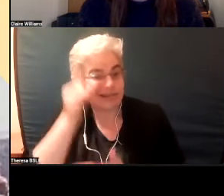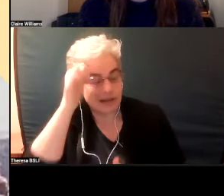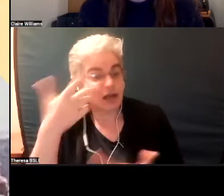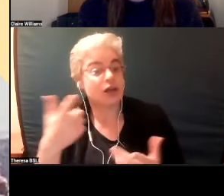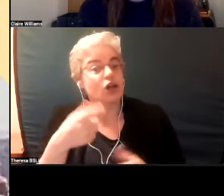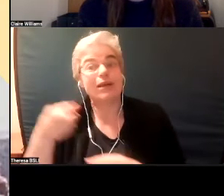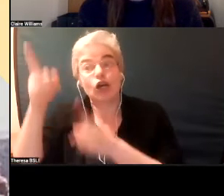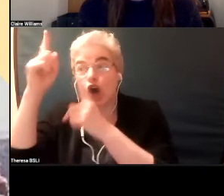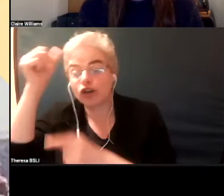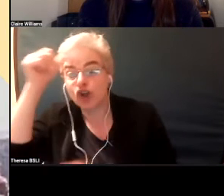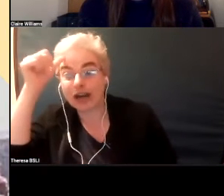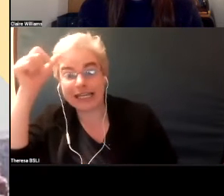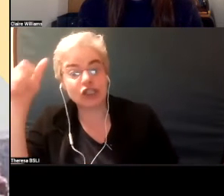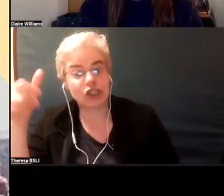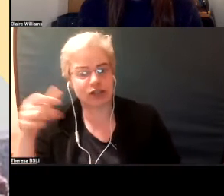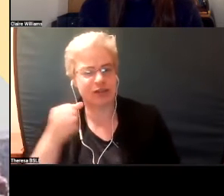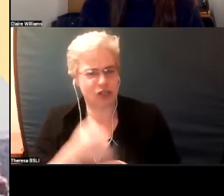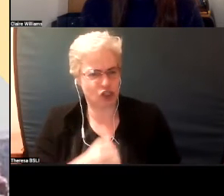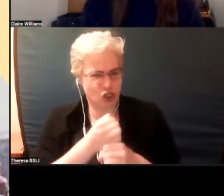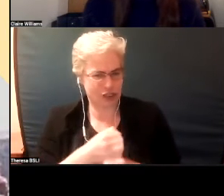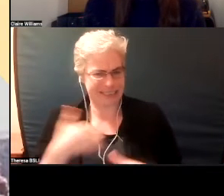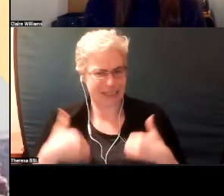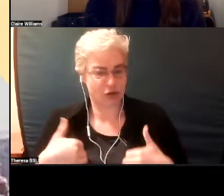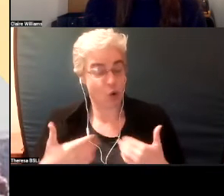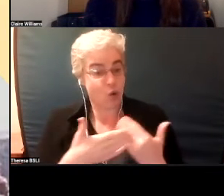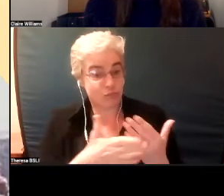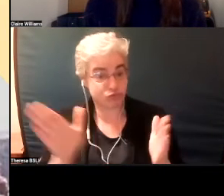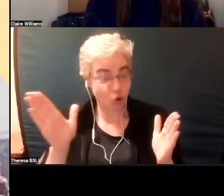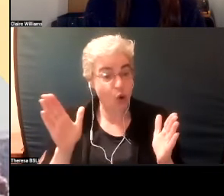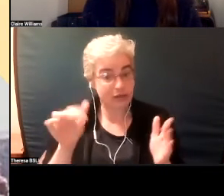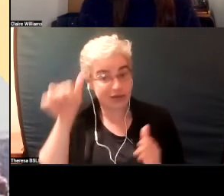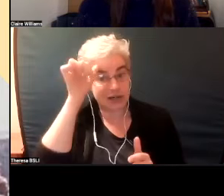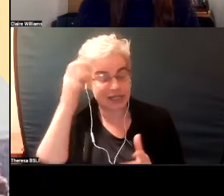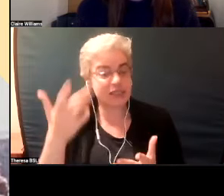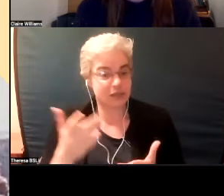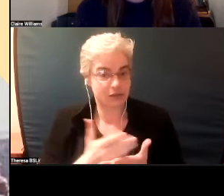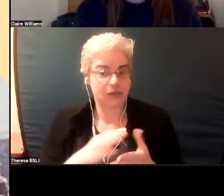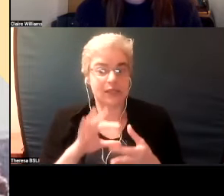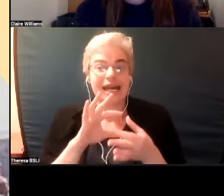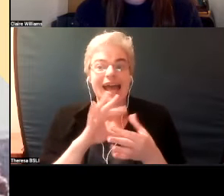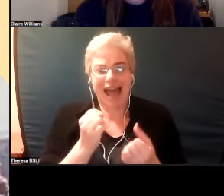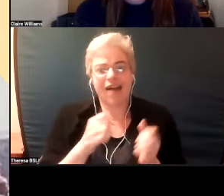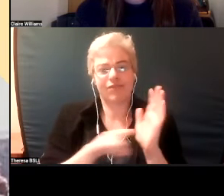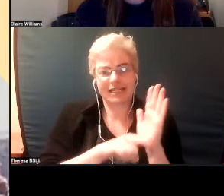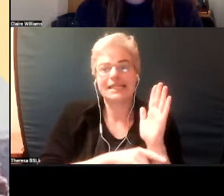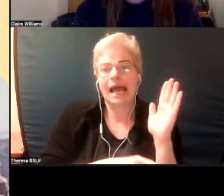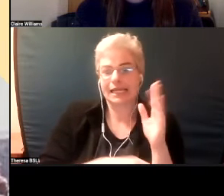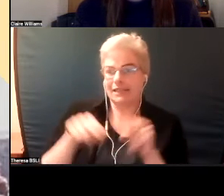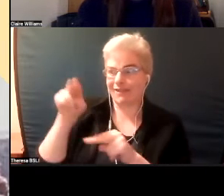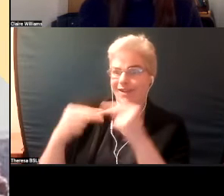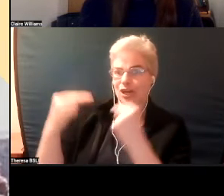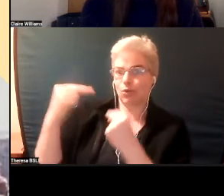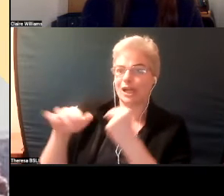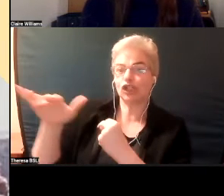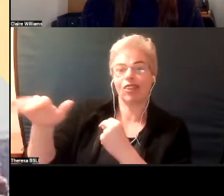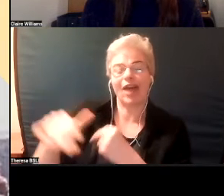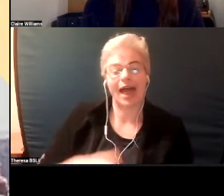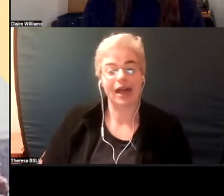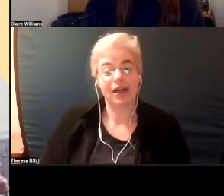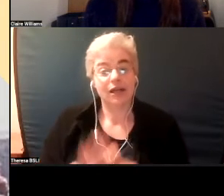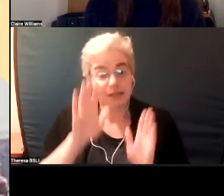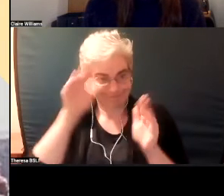God knowledge that the church is so interested in, or more broad knowledge, is subject to negative evaluative stances. Speaking of autistic